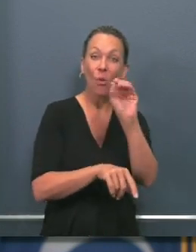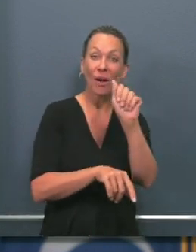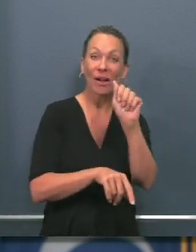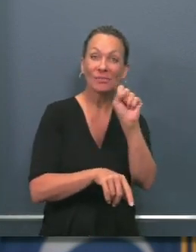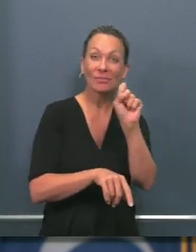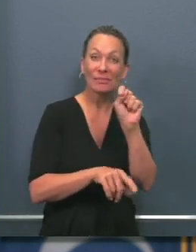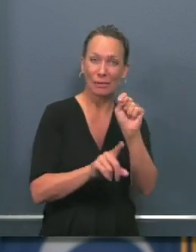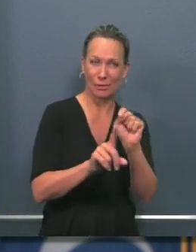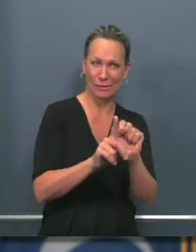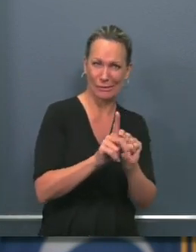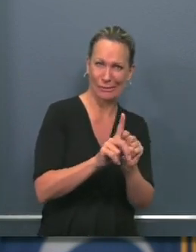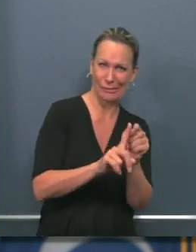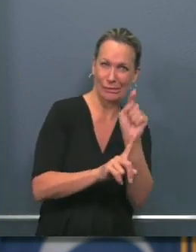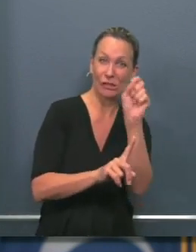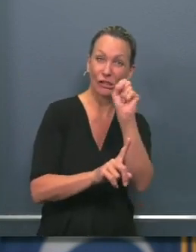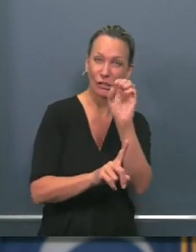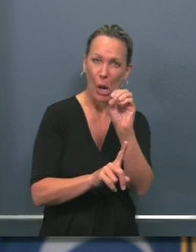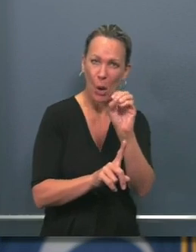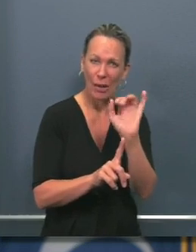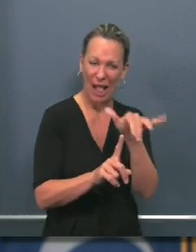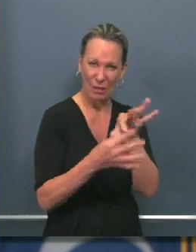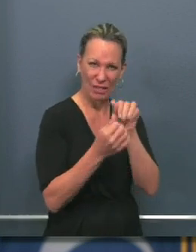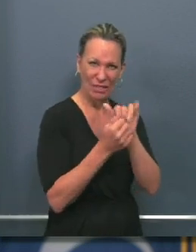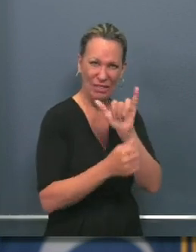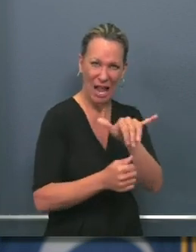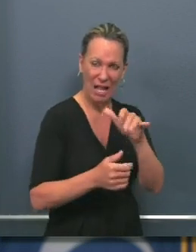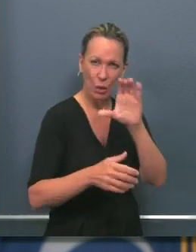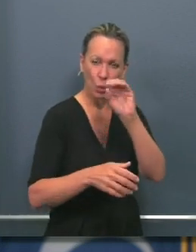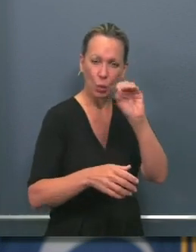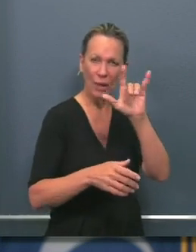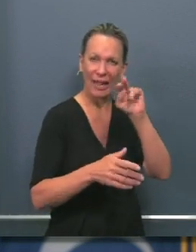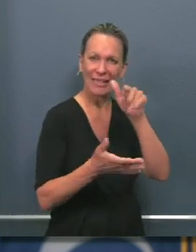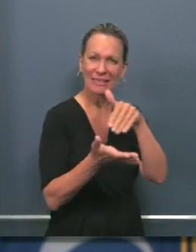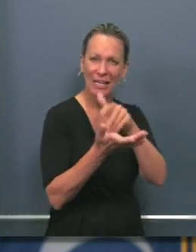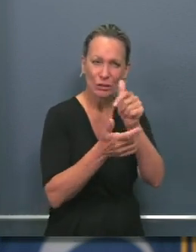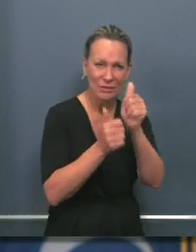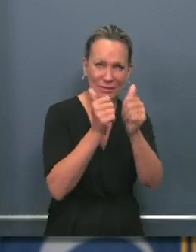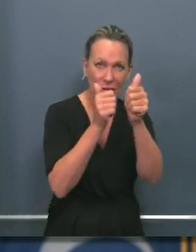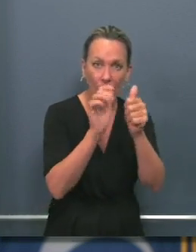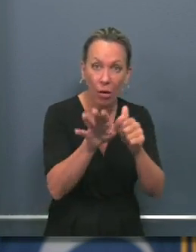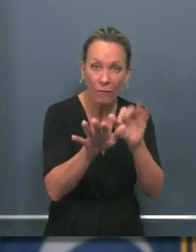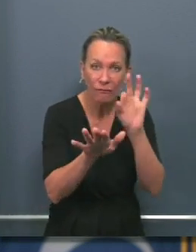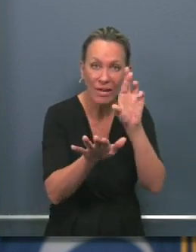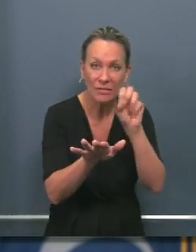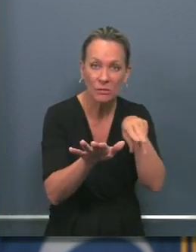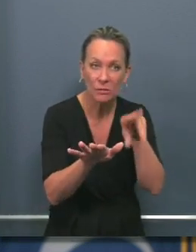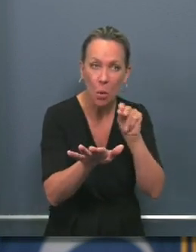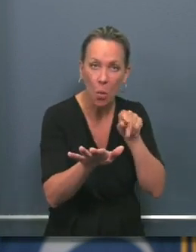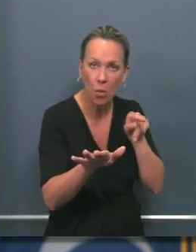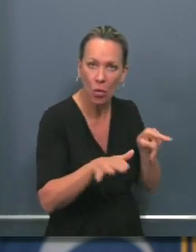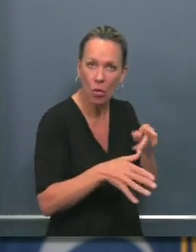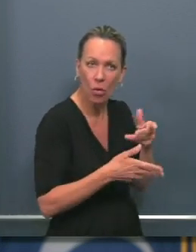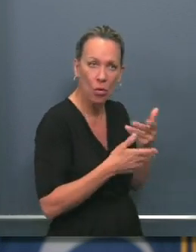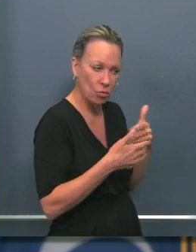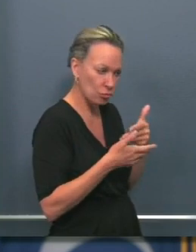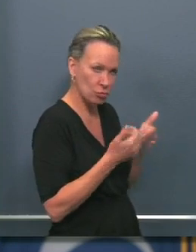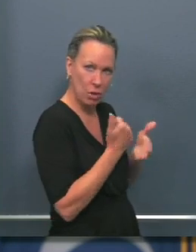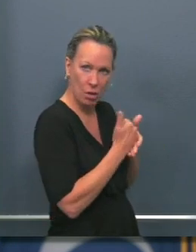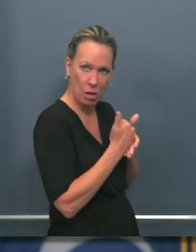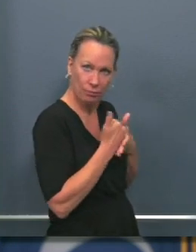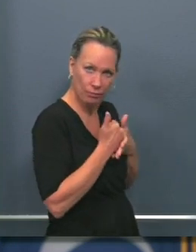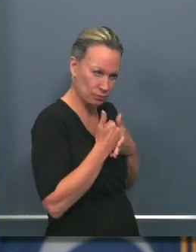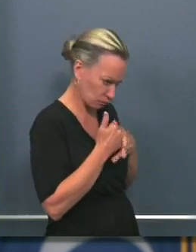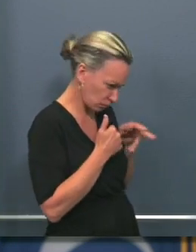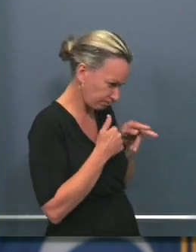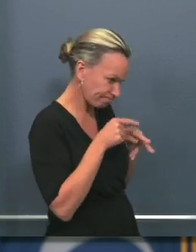but also for his stewardship, and all the electeds and health directors that have reached out directly and are guiding these decisions.